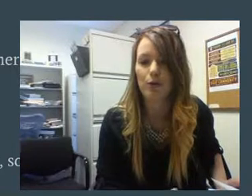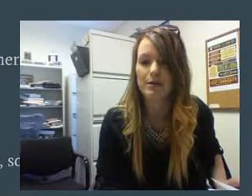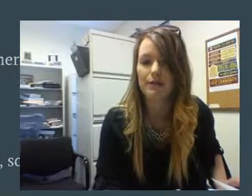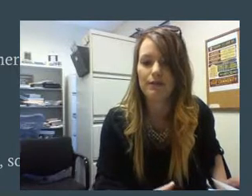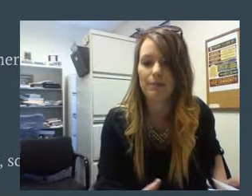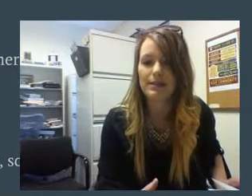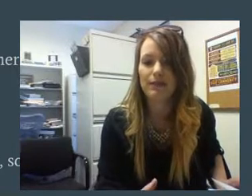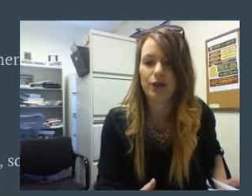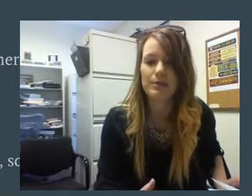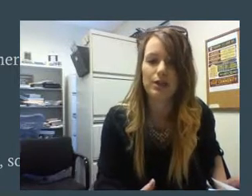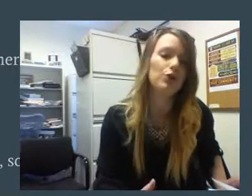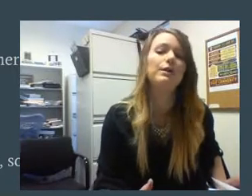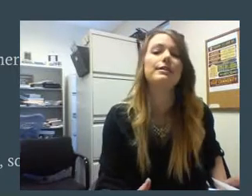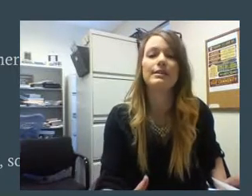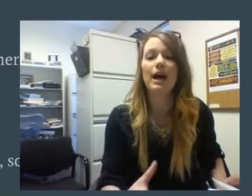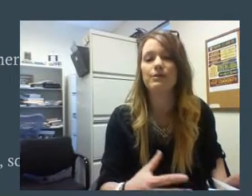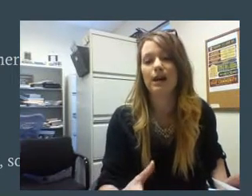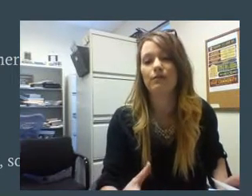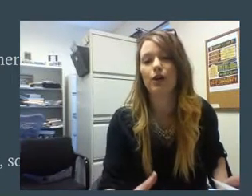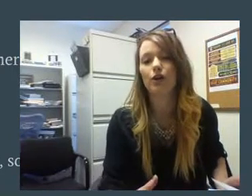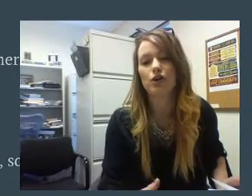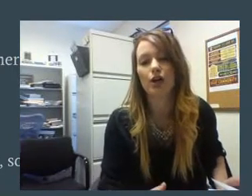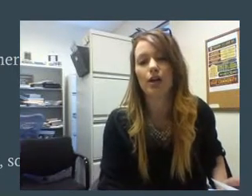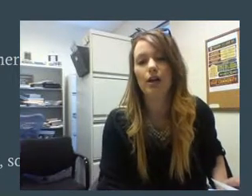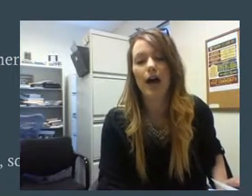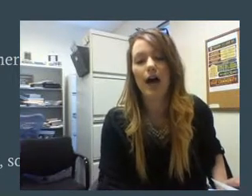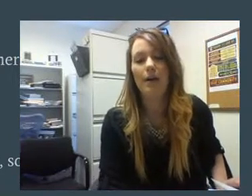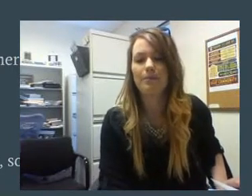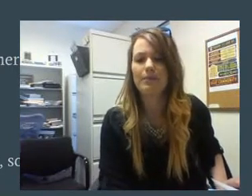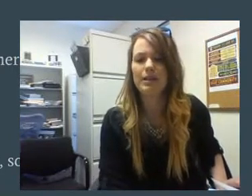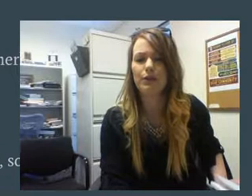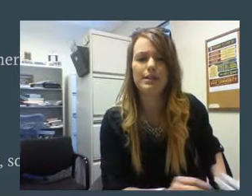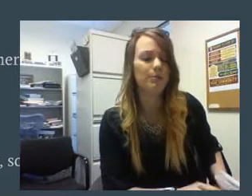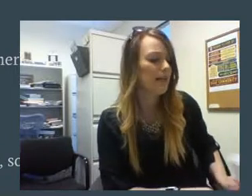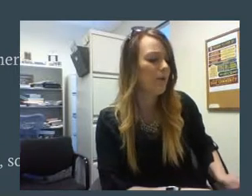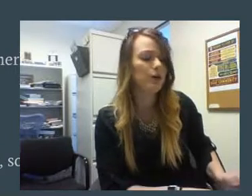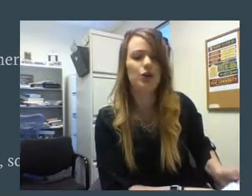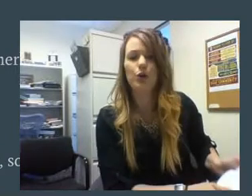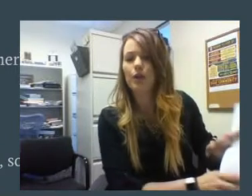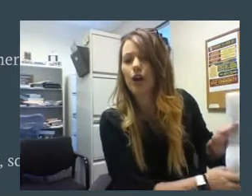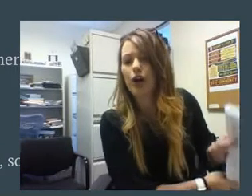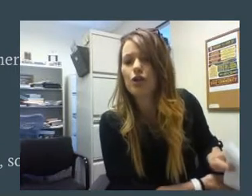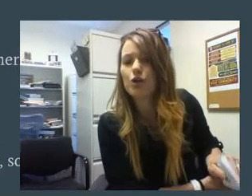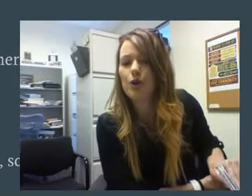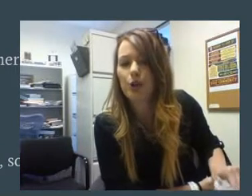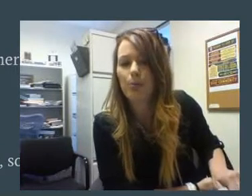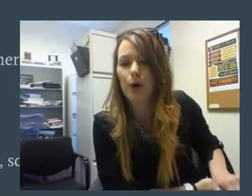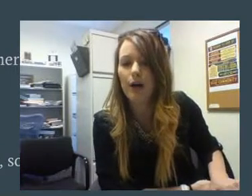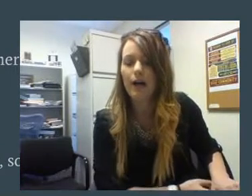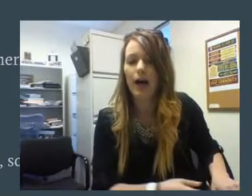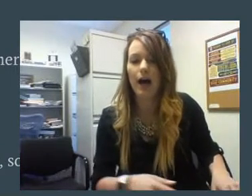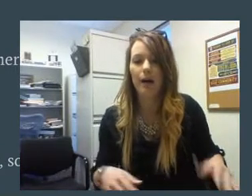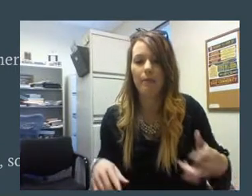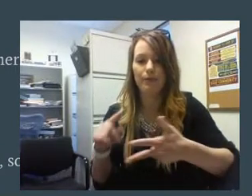minority groups have developed a set of terms that don't exist outside of their culture. Several examples that I want to show you that are also shown in your